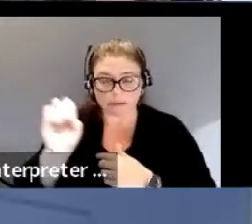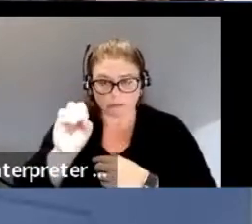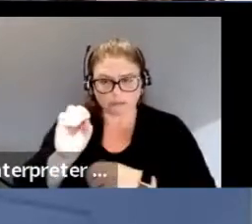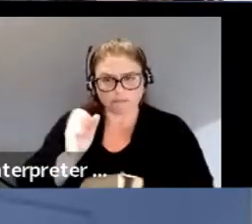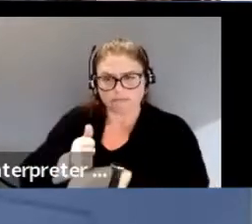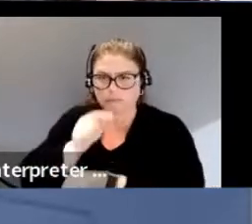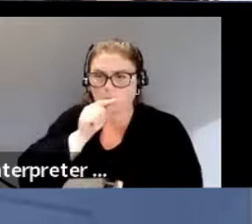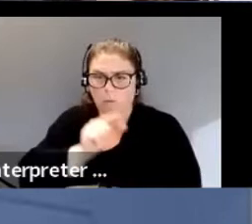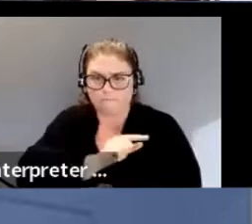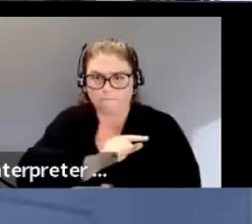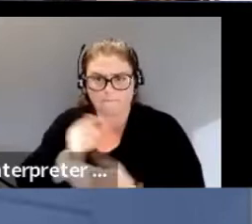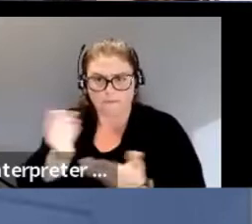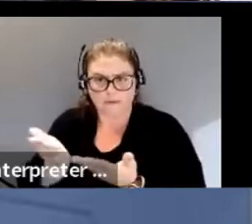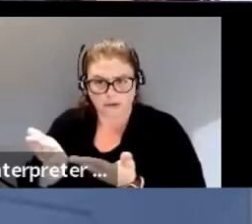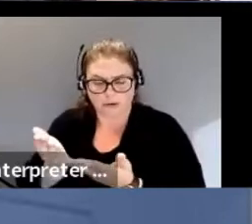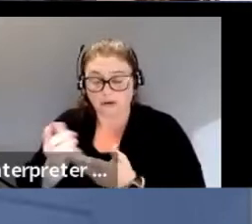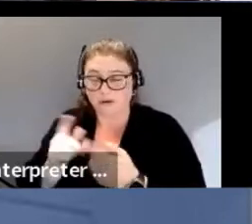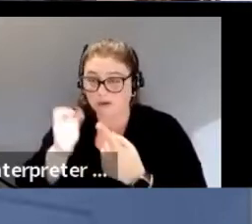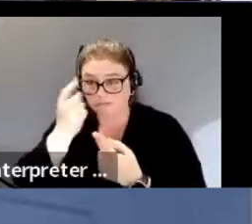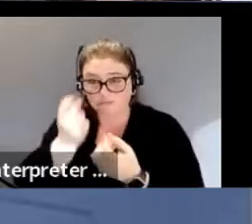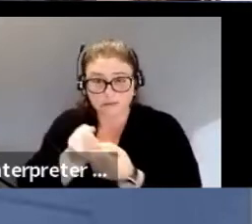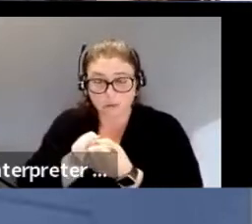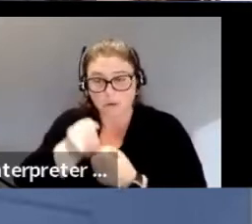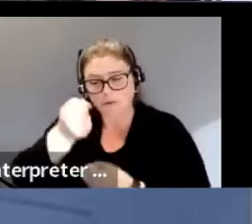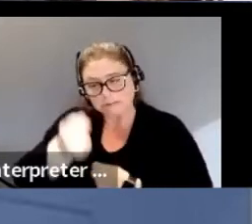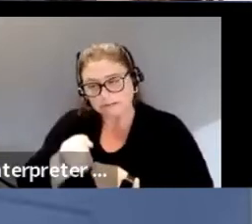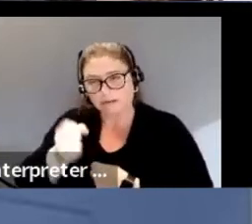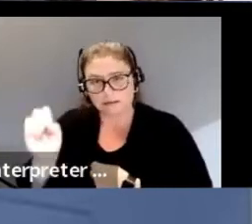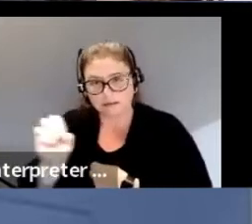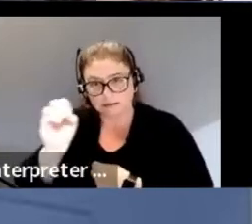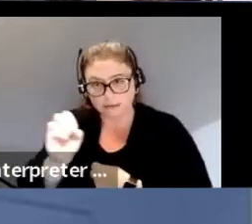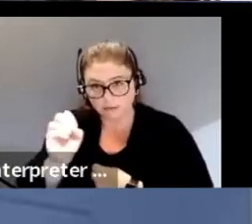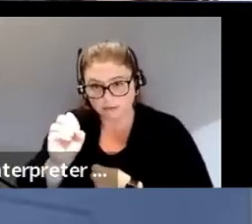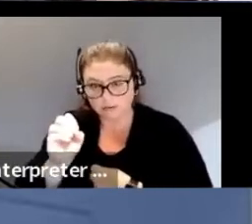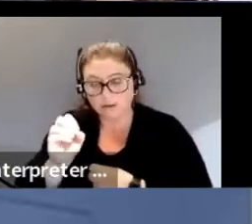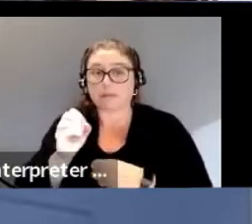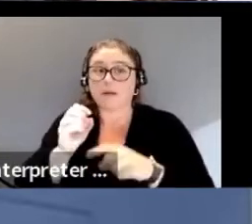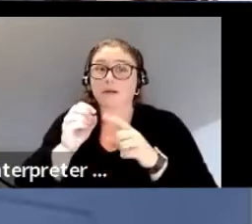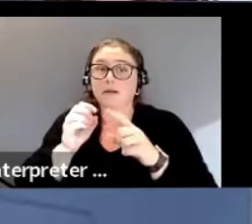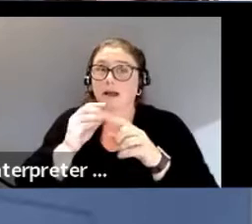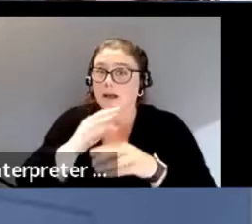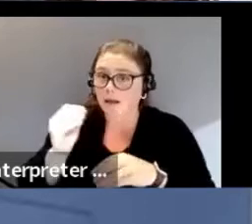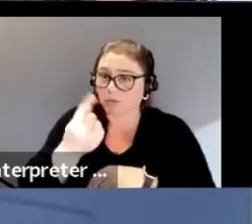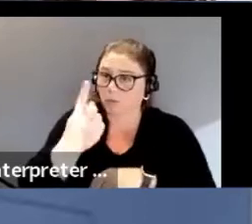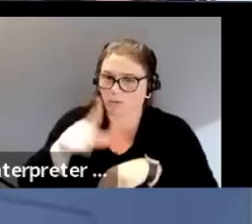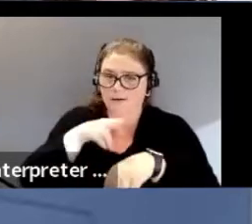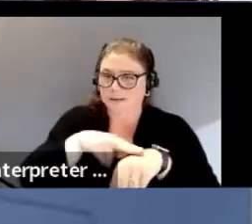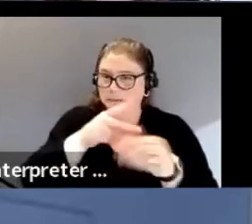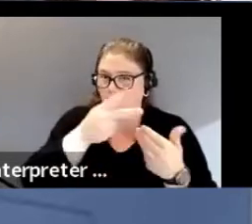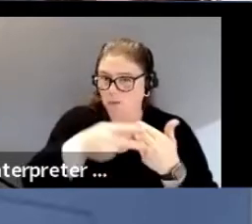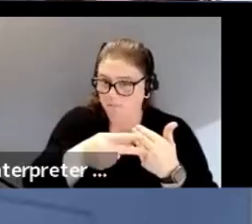we actually serve the entire region of Southern Ontario, and we do have one national program. So we do